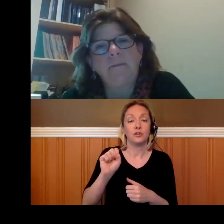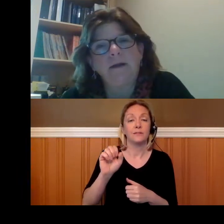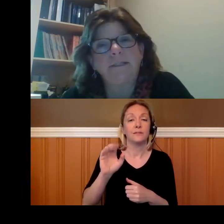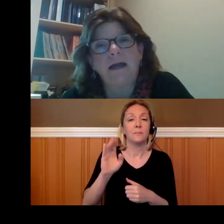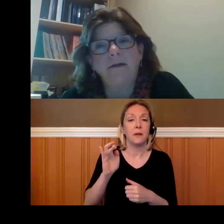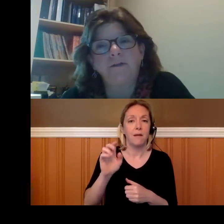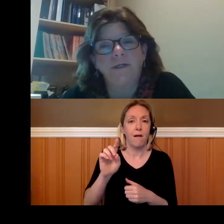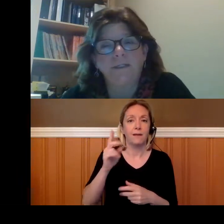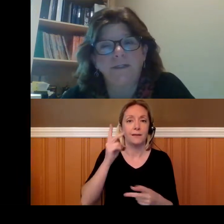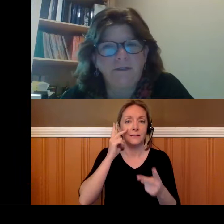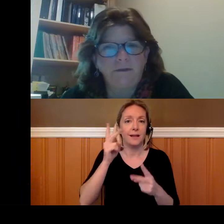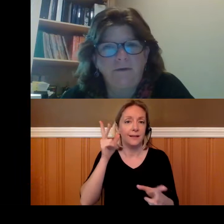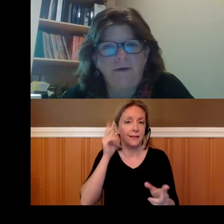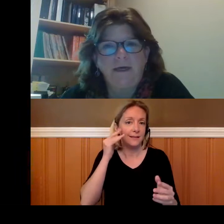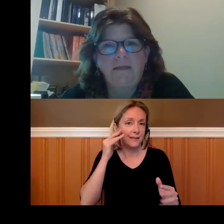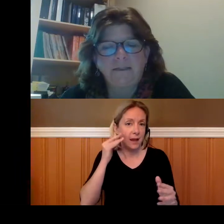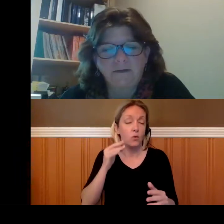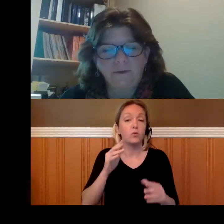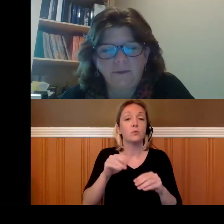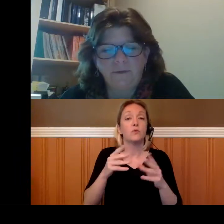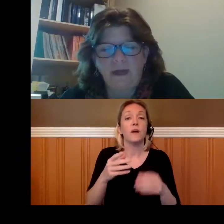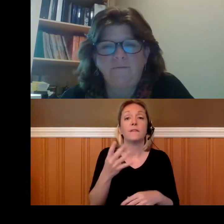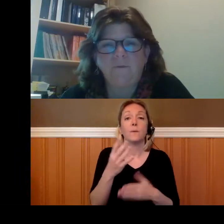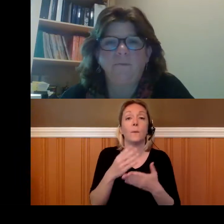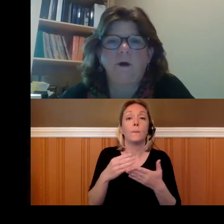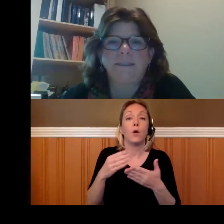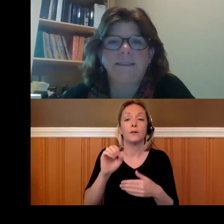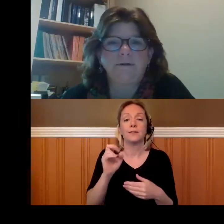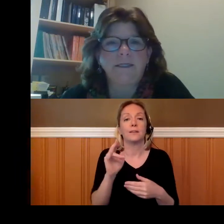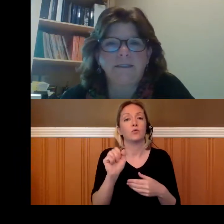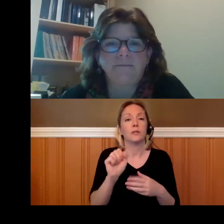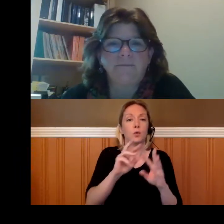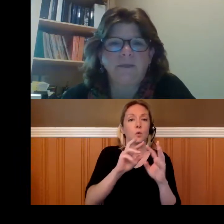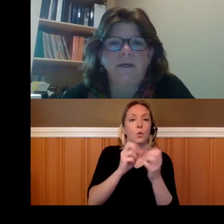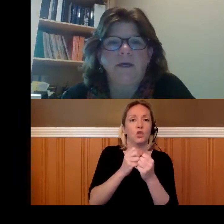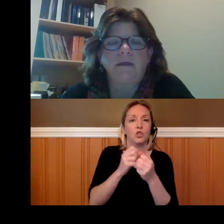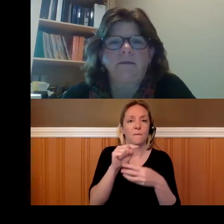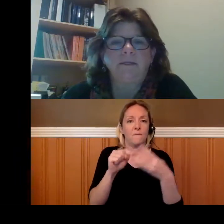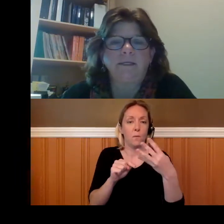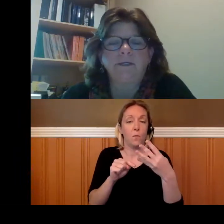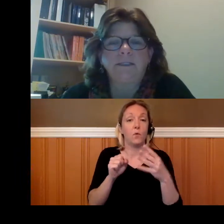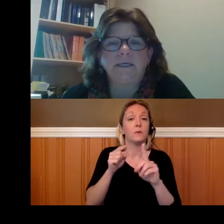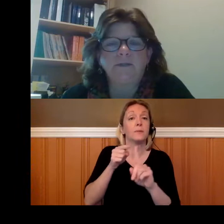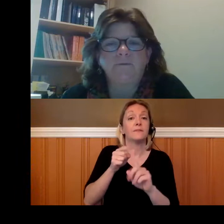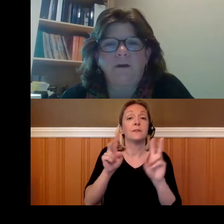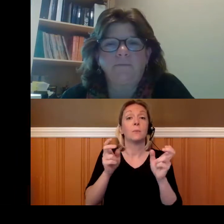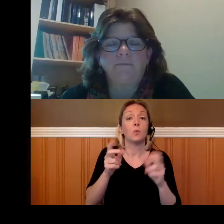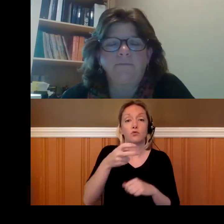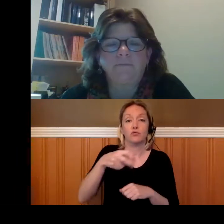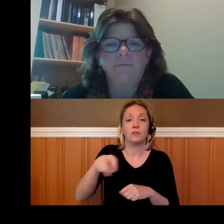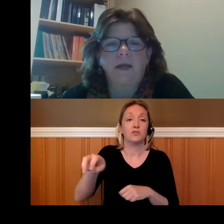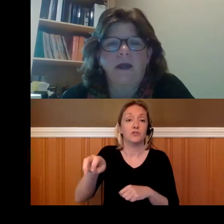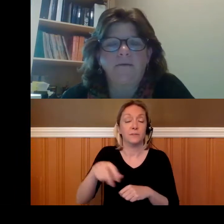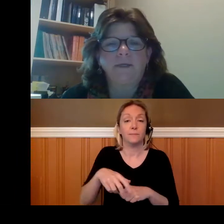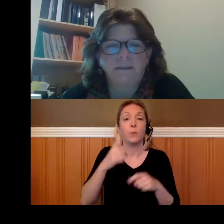transition. This is going to be a 4-part series. The series is from, it's in the